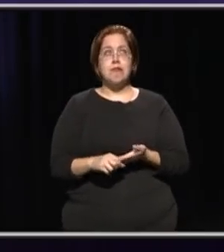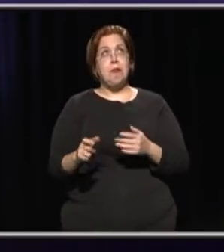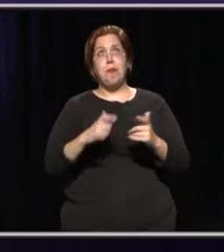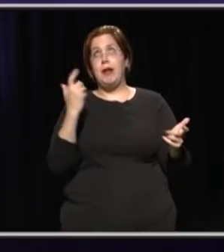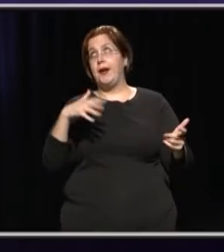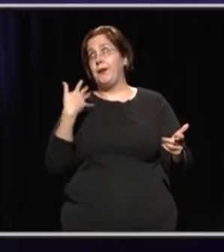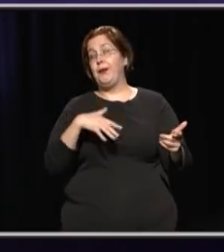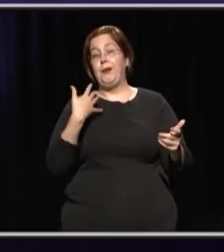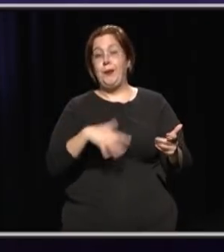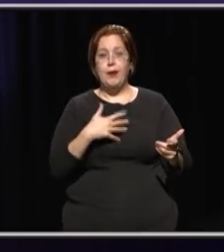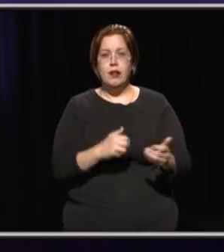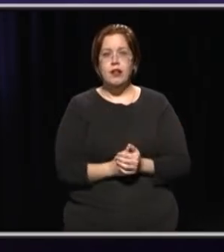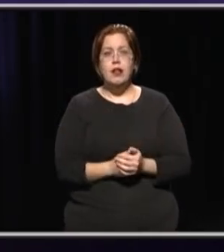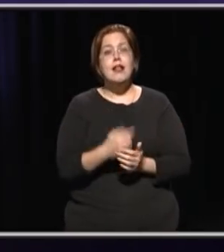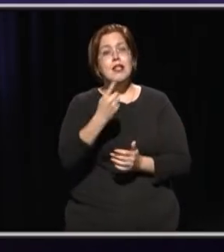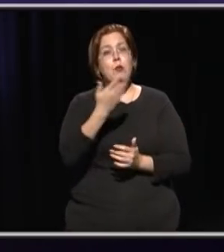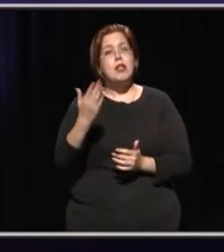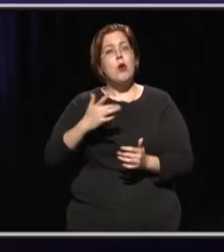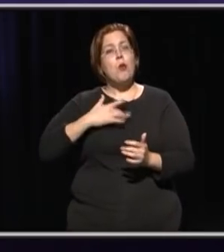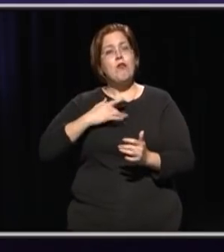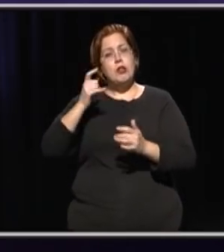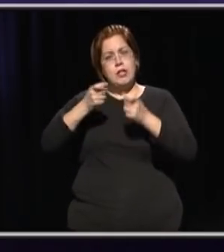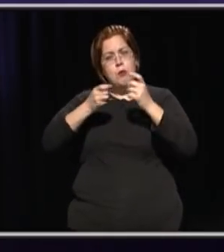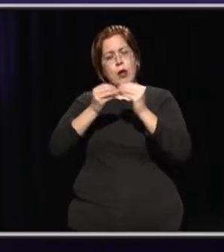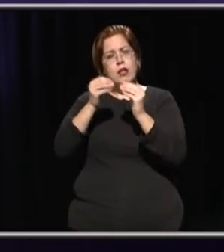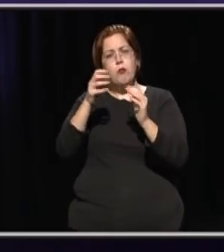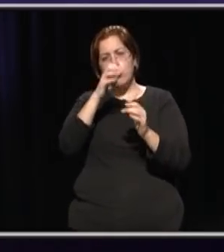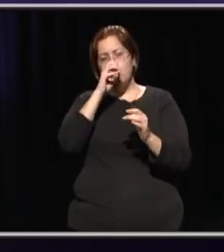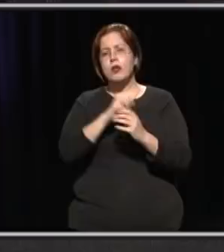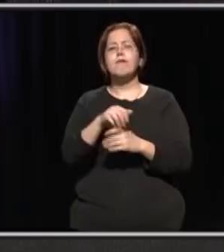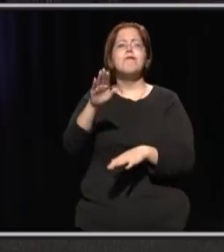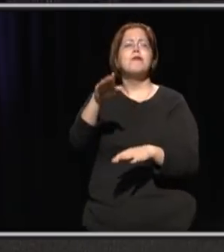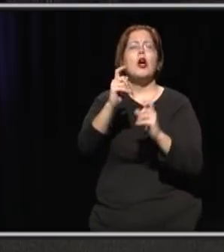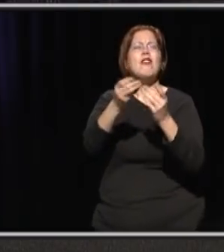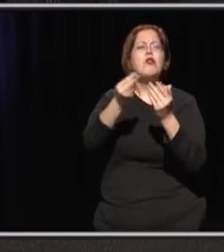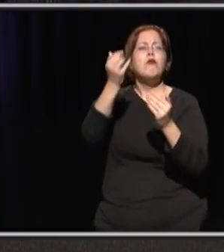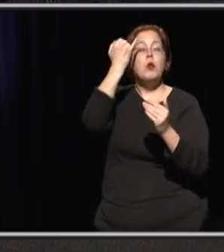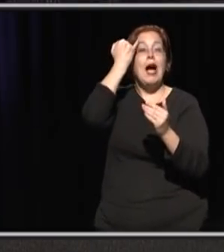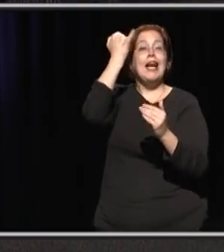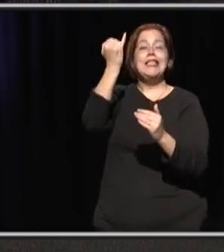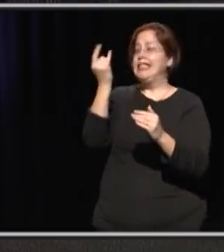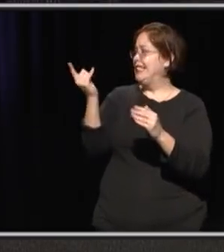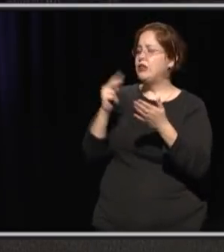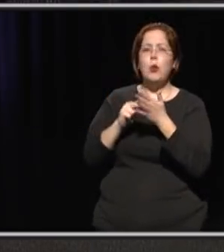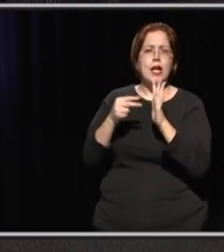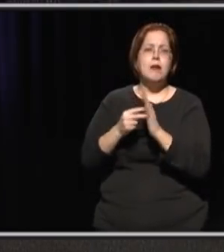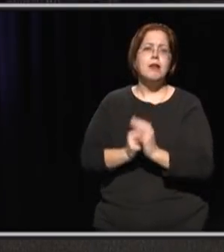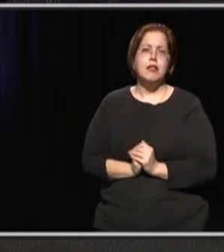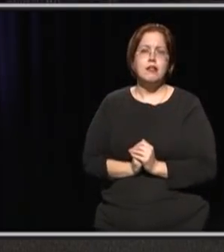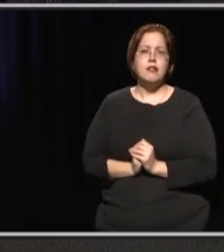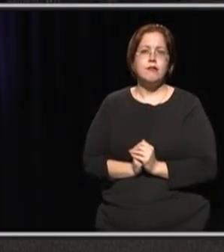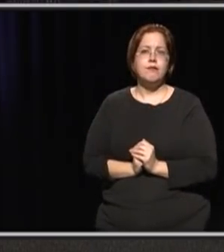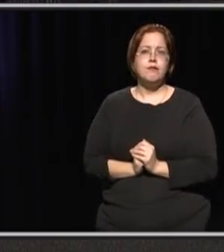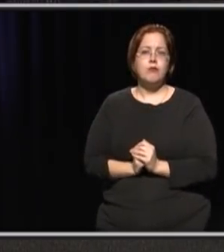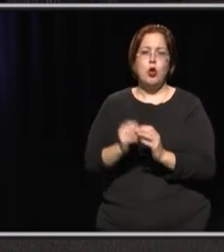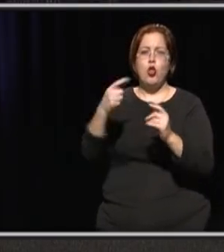the areas that we think needs to be further regulated. Let me just give you a couple ideas of what the mayor is talking about under